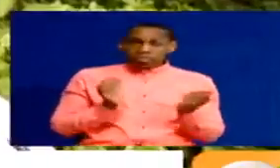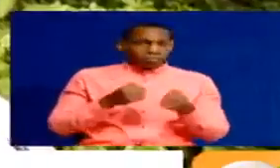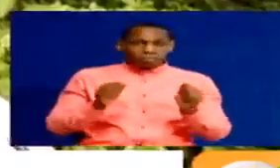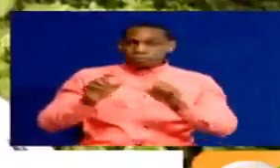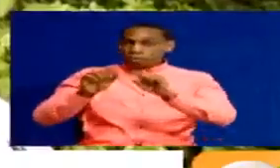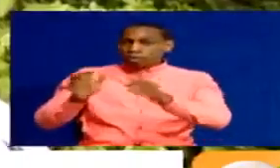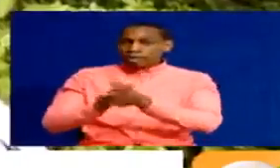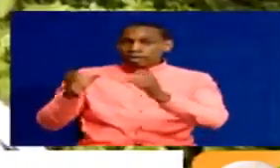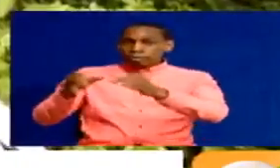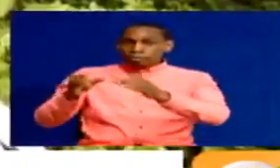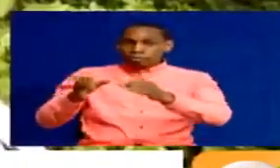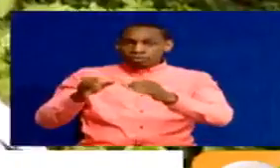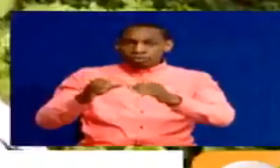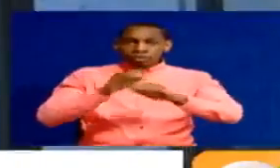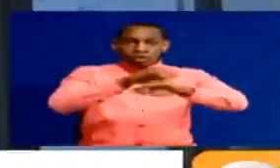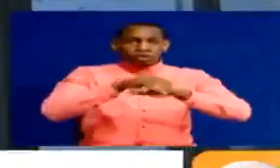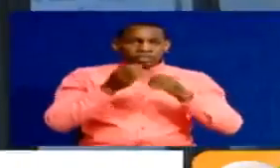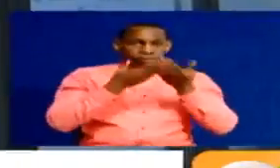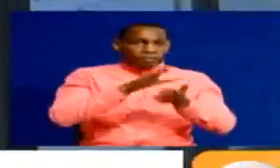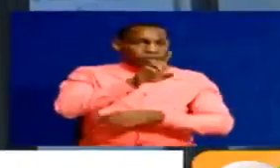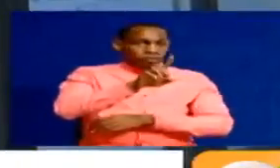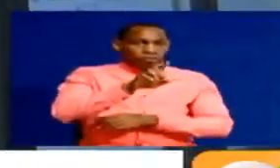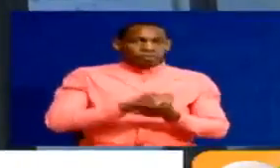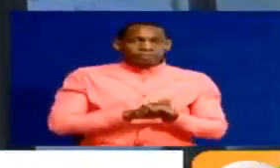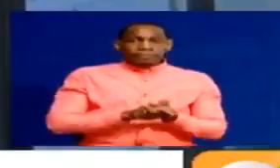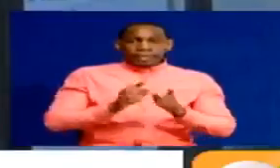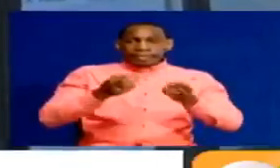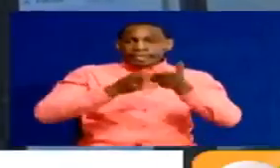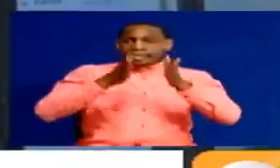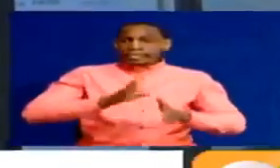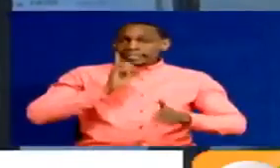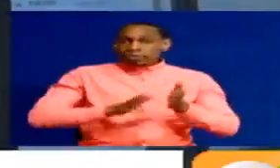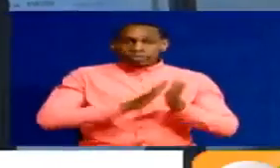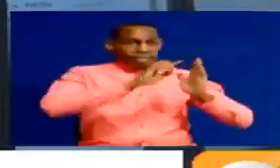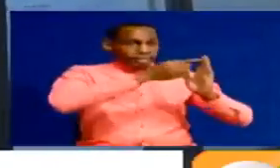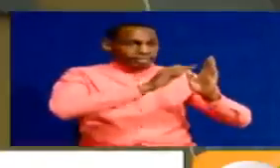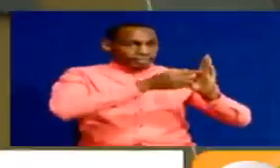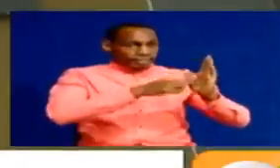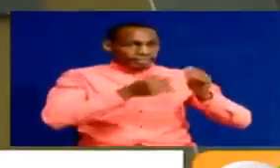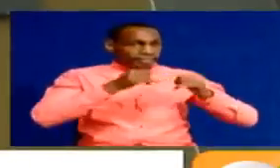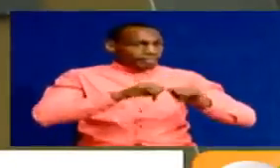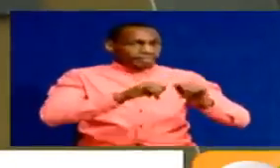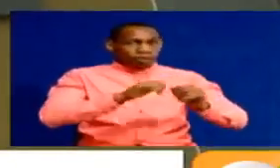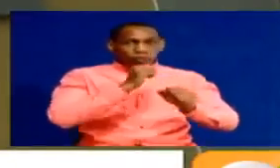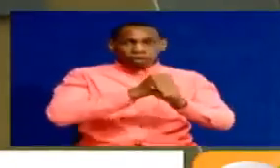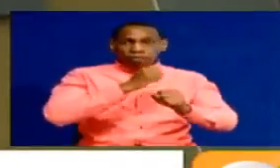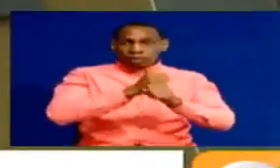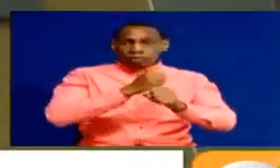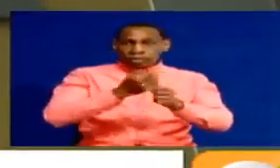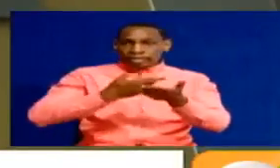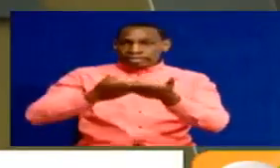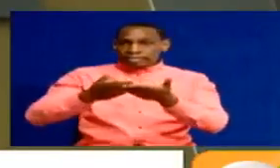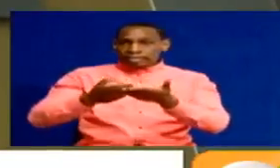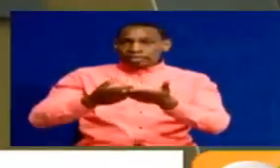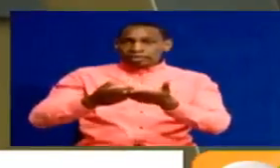say that parties obtained data prudently. Msajili huyo hata hivyo alisema orodha hiyo ilikuwa majaribio ya shughuli ya kuweka